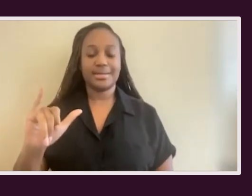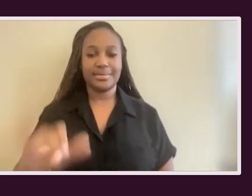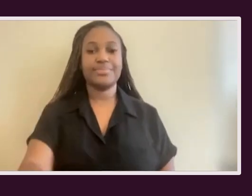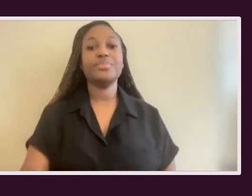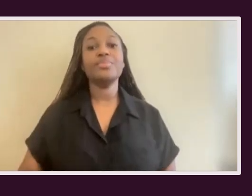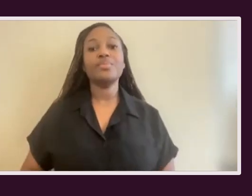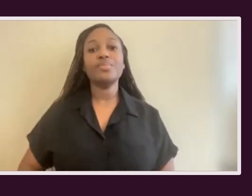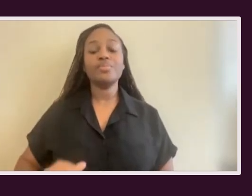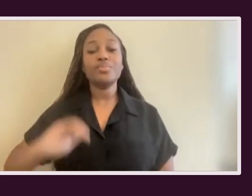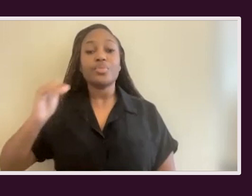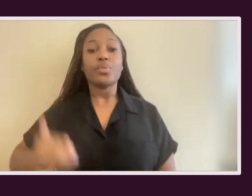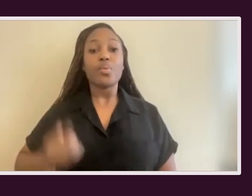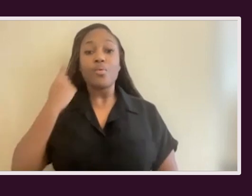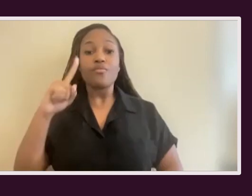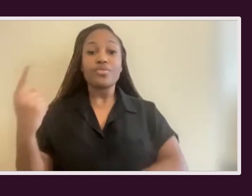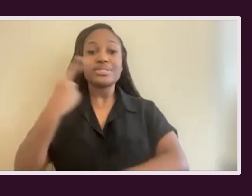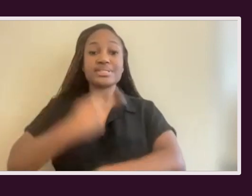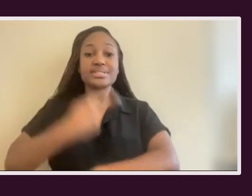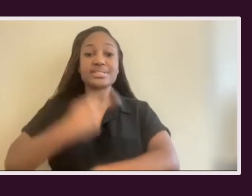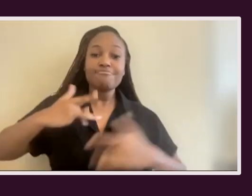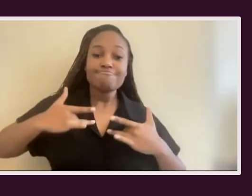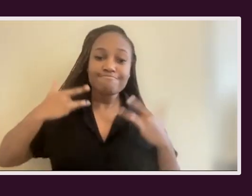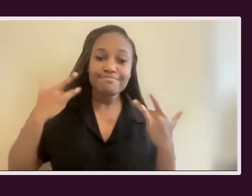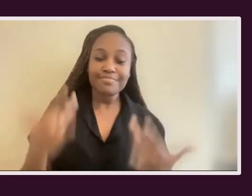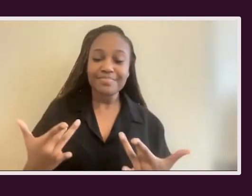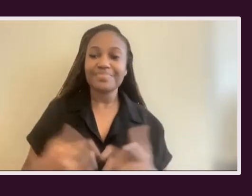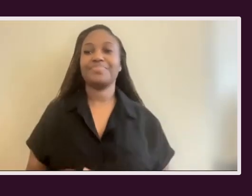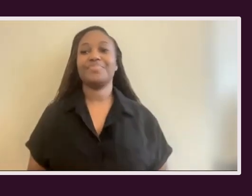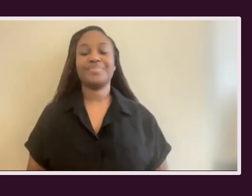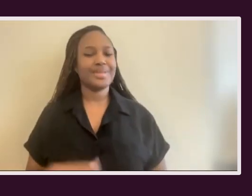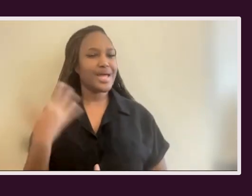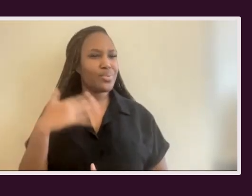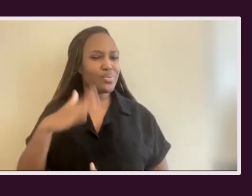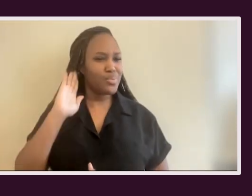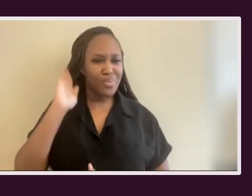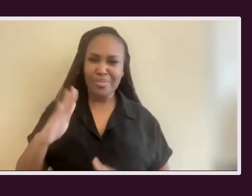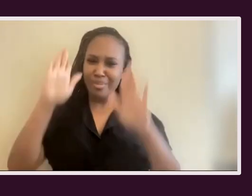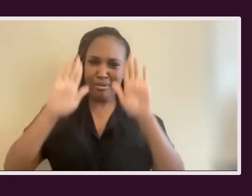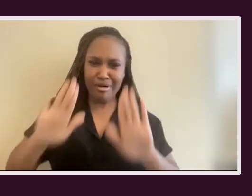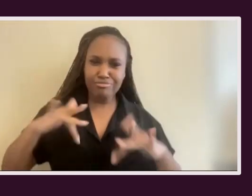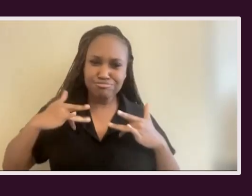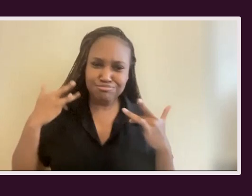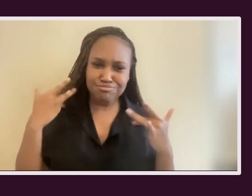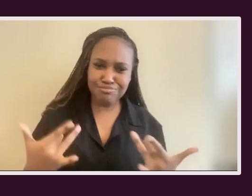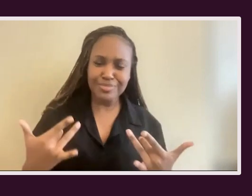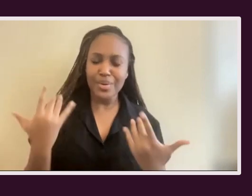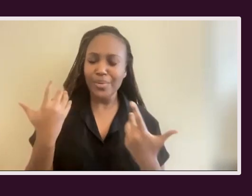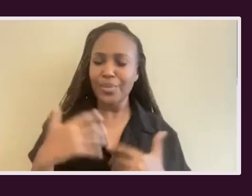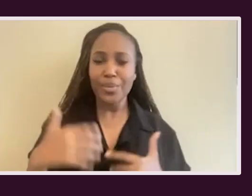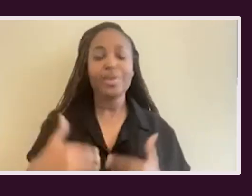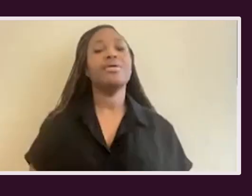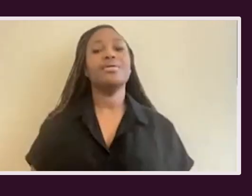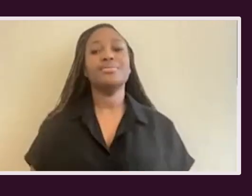host for today's session. And what a session it is going to be. We have pulled